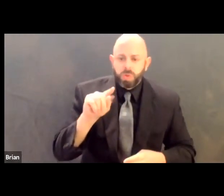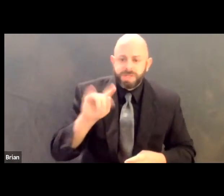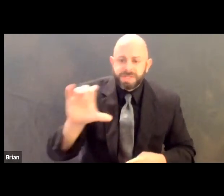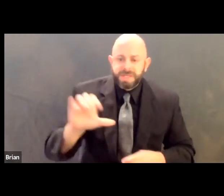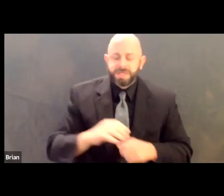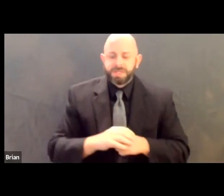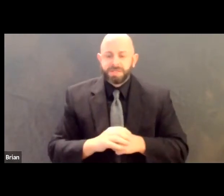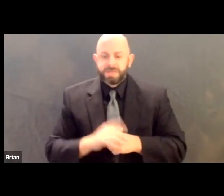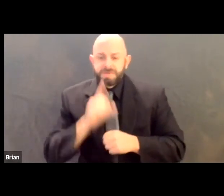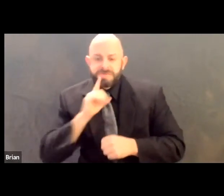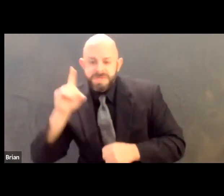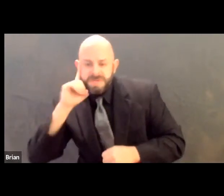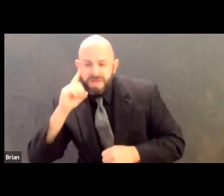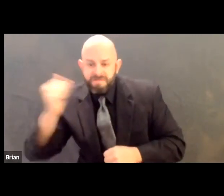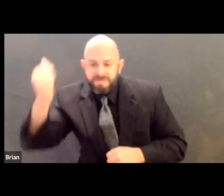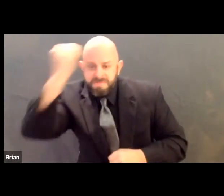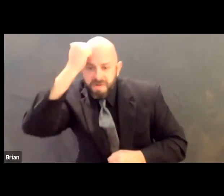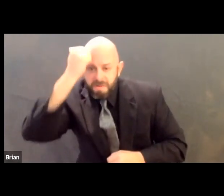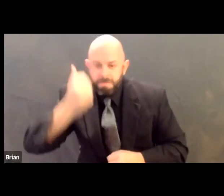and dumb.